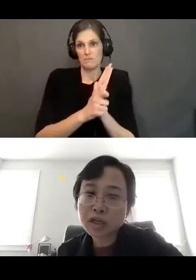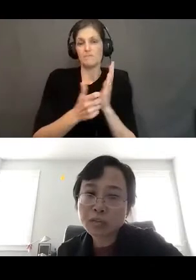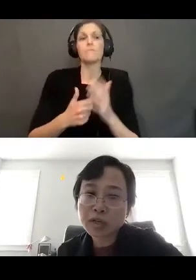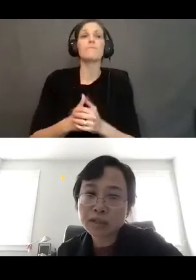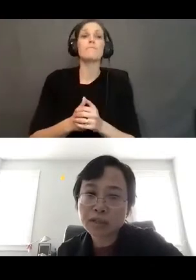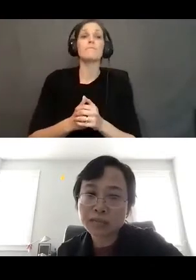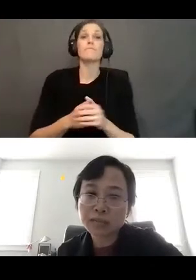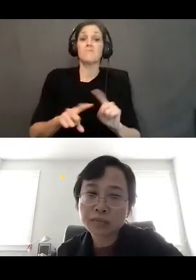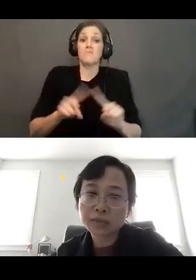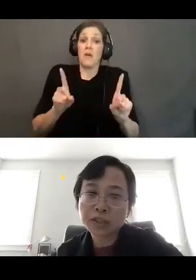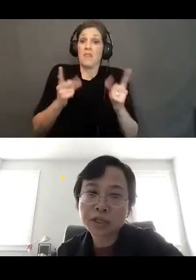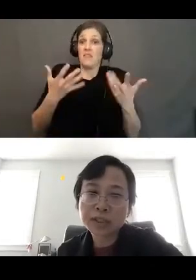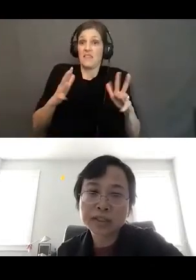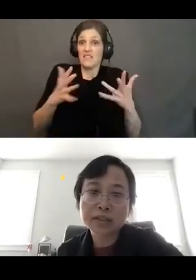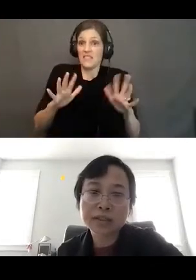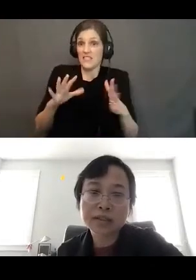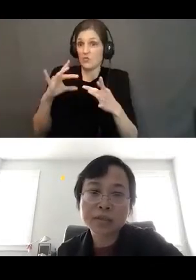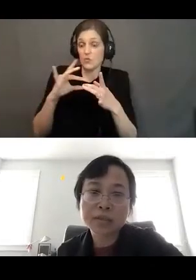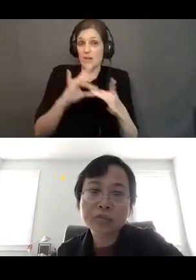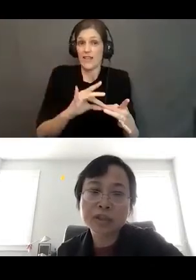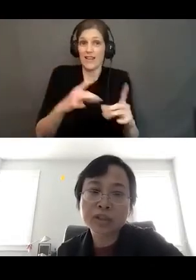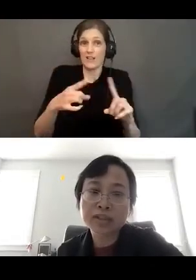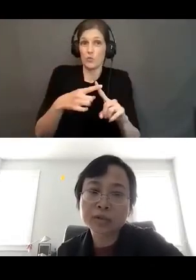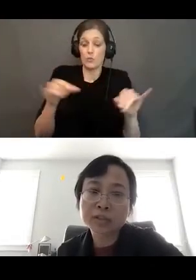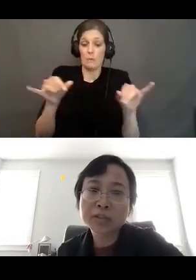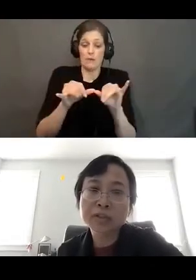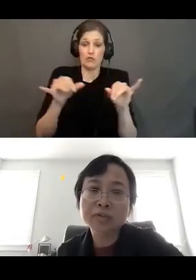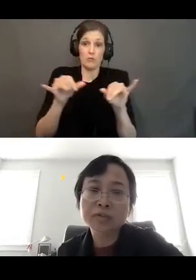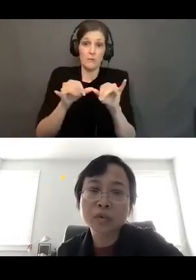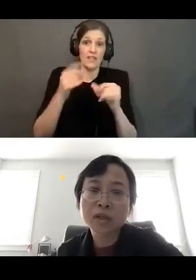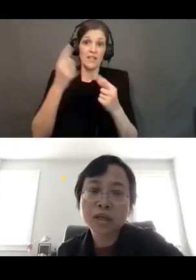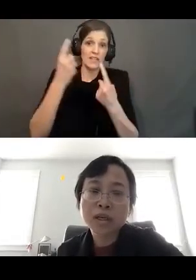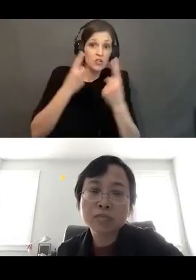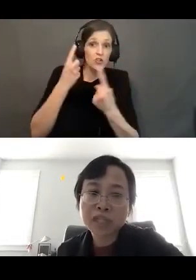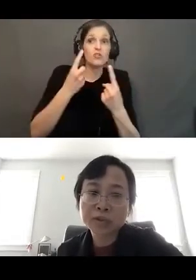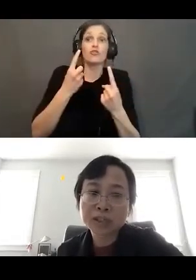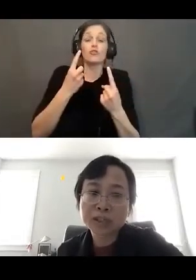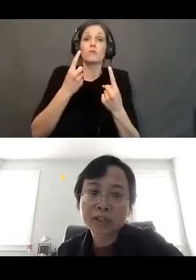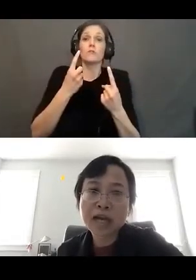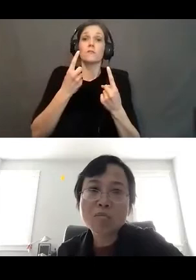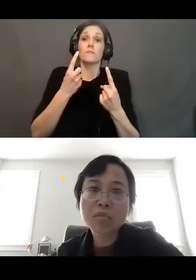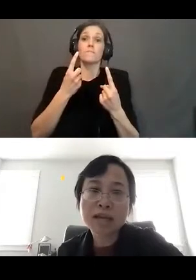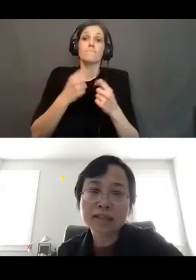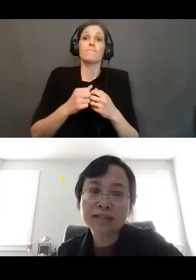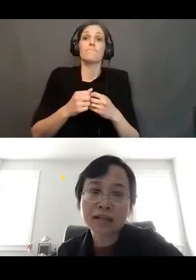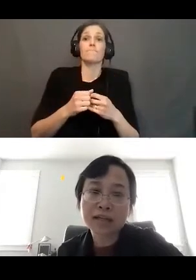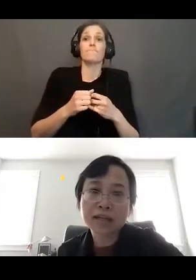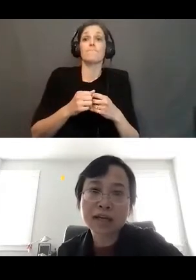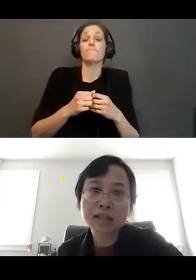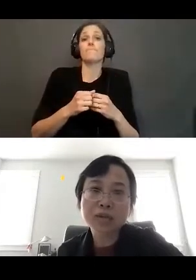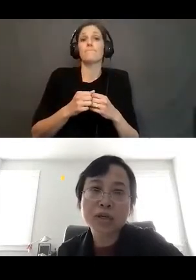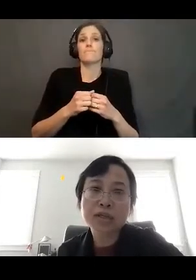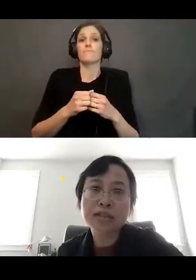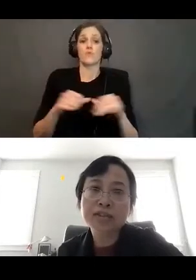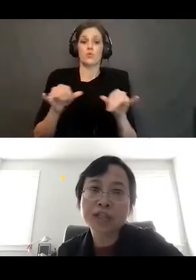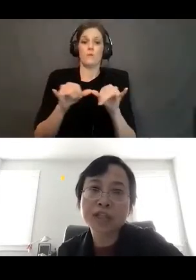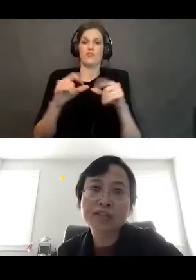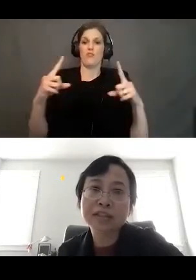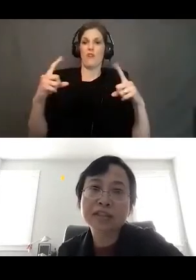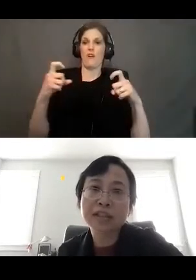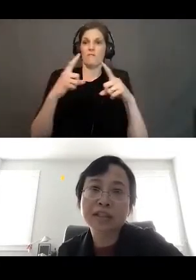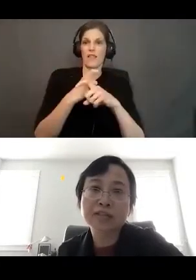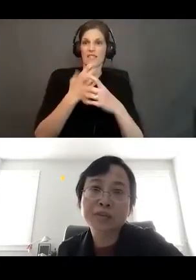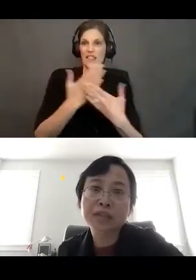to talk about regarding the measurement considerations for measuring complex constructs such